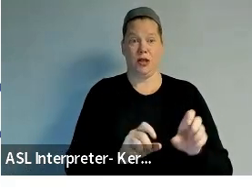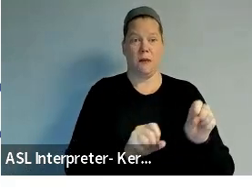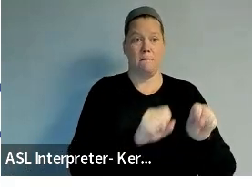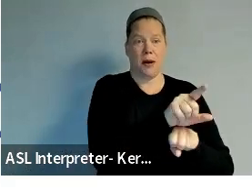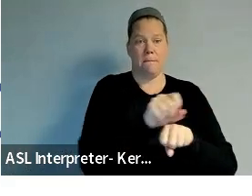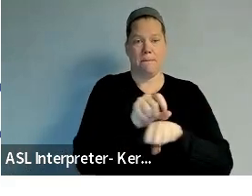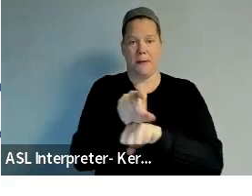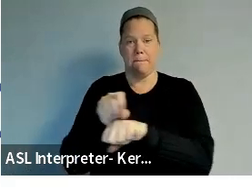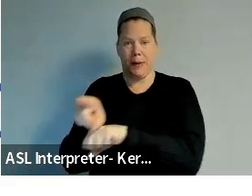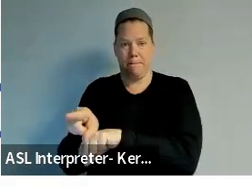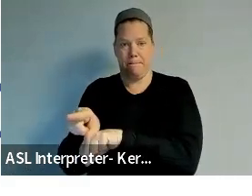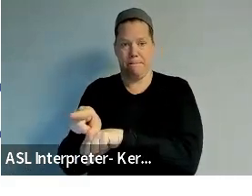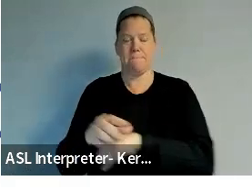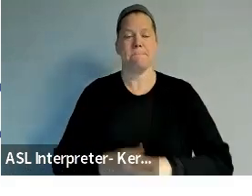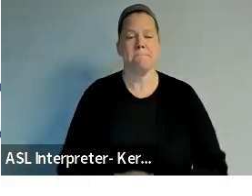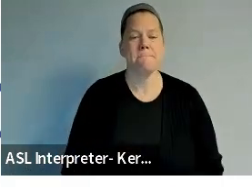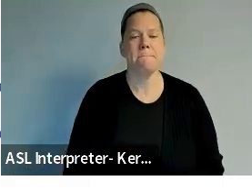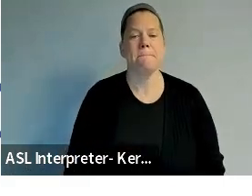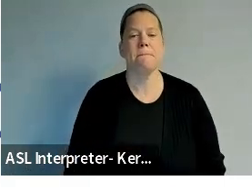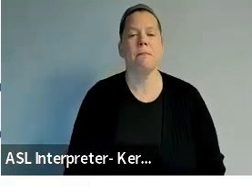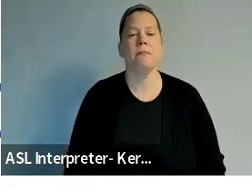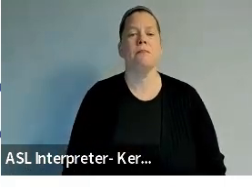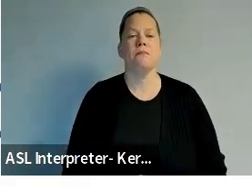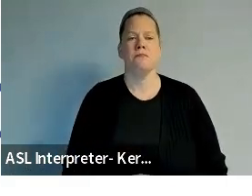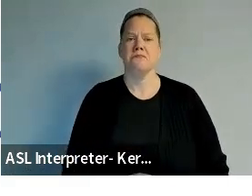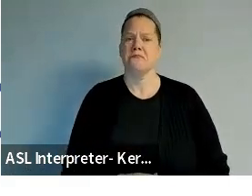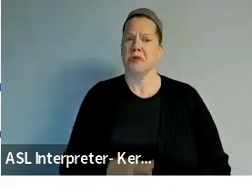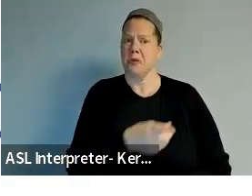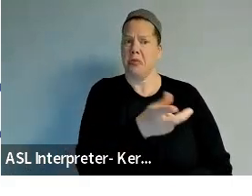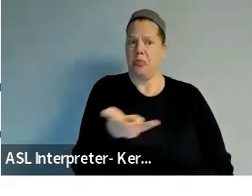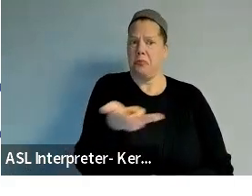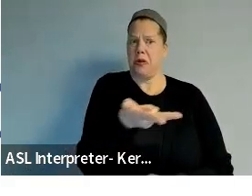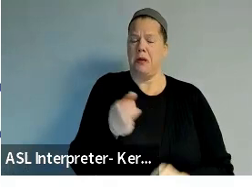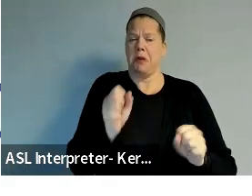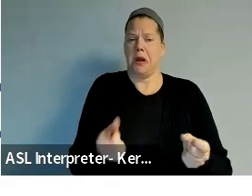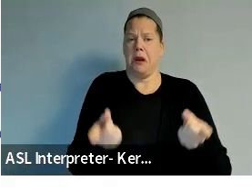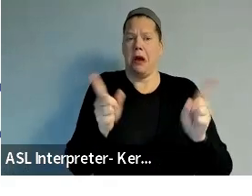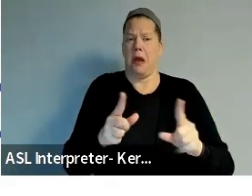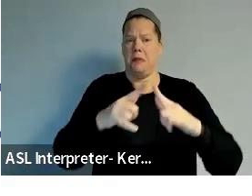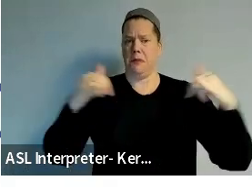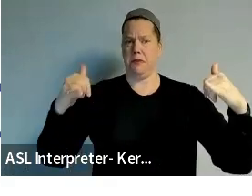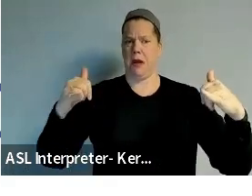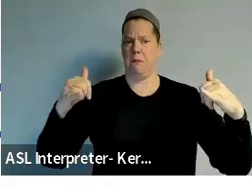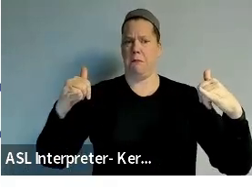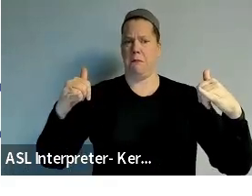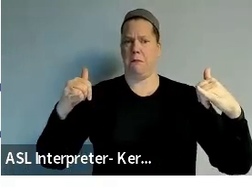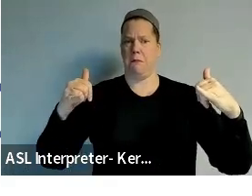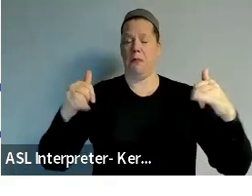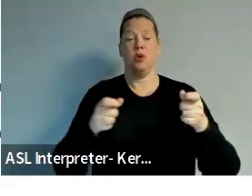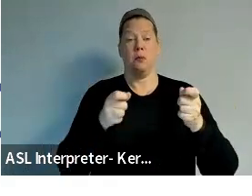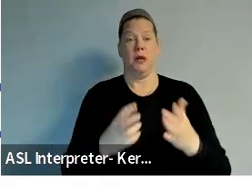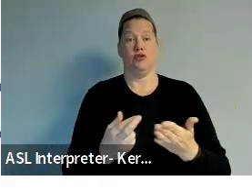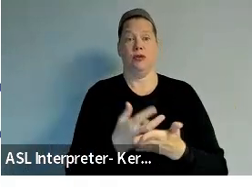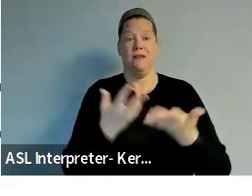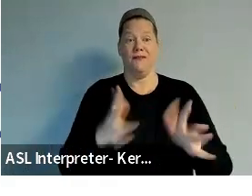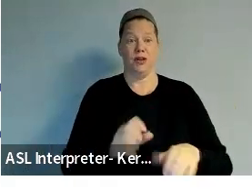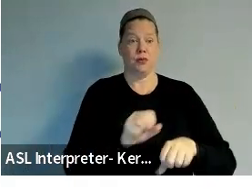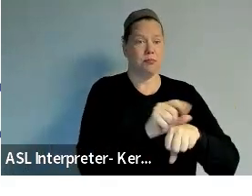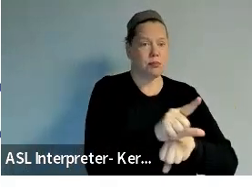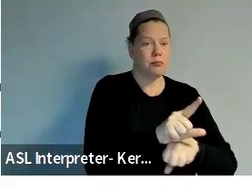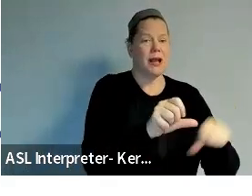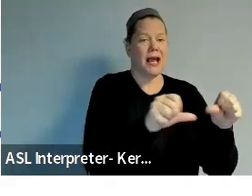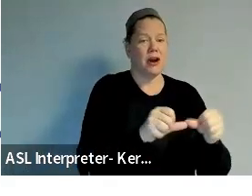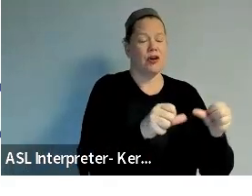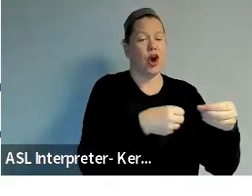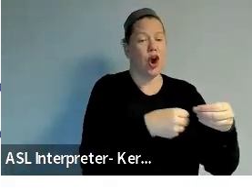The last three reviews may be completed in tandem in order to expedite the restraint